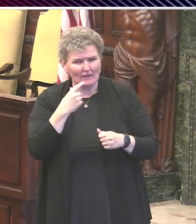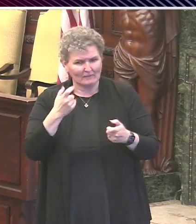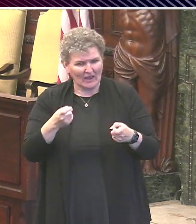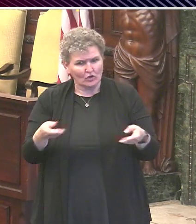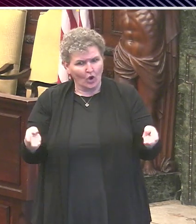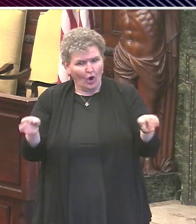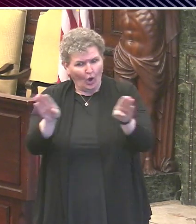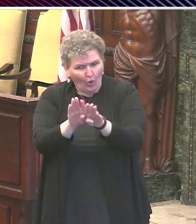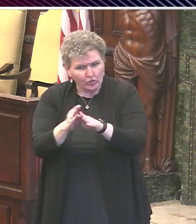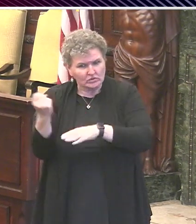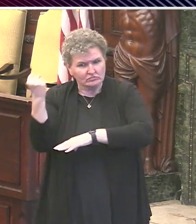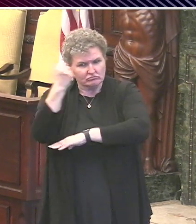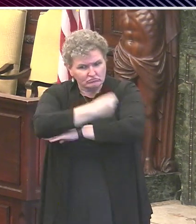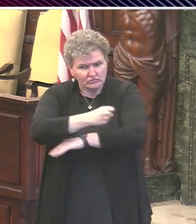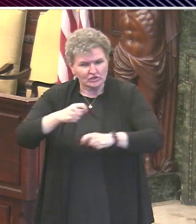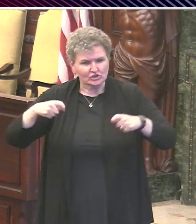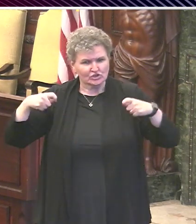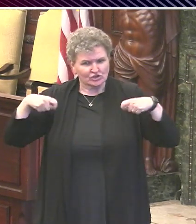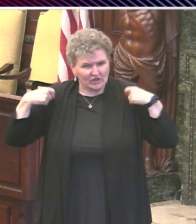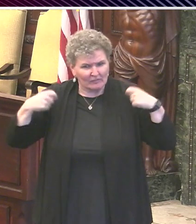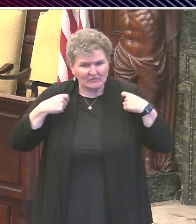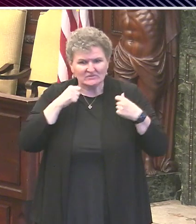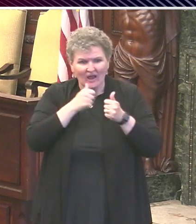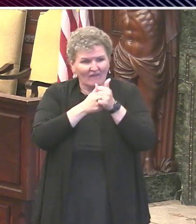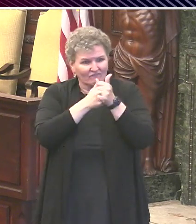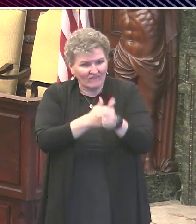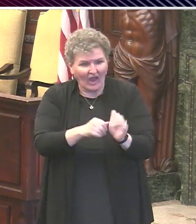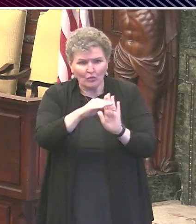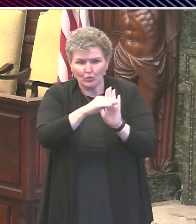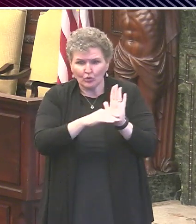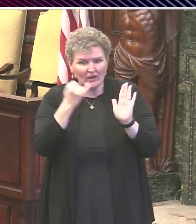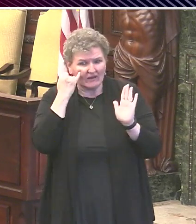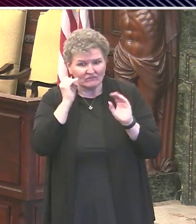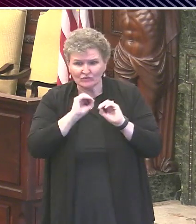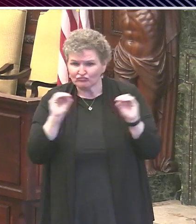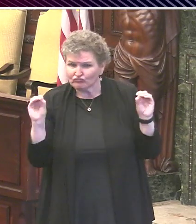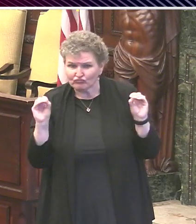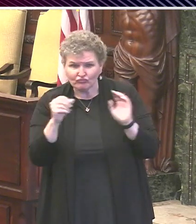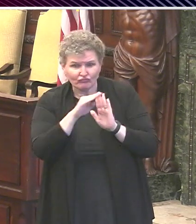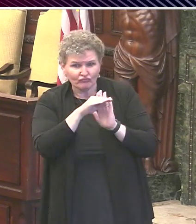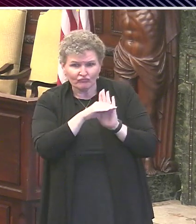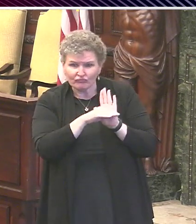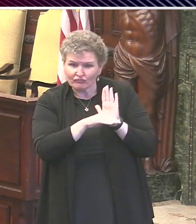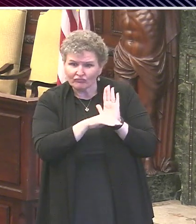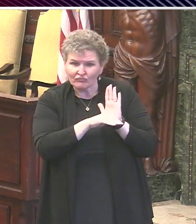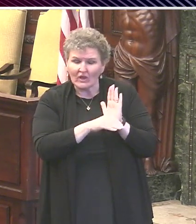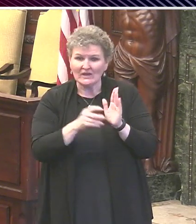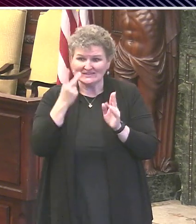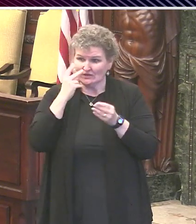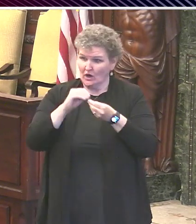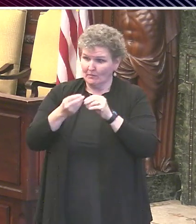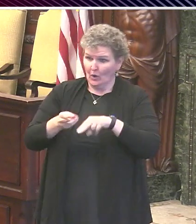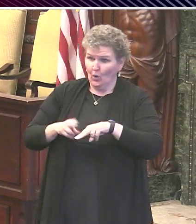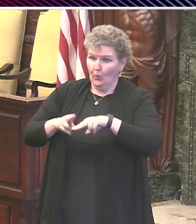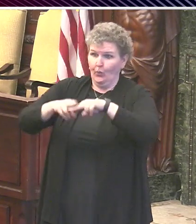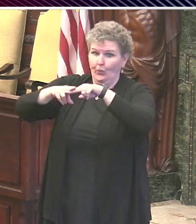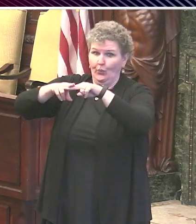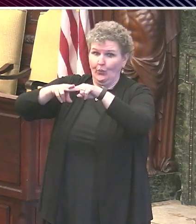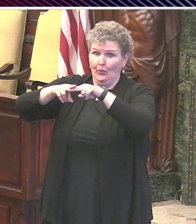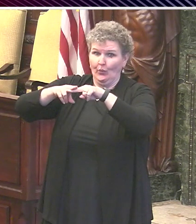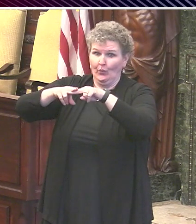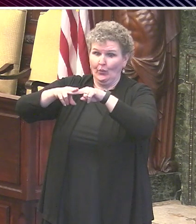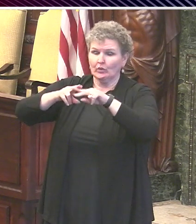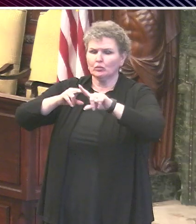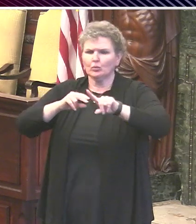centers down if they're not following policy? I mean, if you see spikes in coronavirus cases, or what are you looking for? Yeah, our biggest concern around